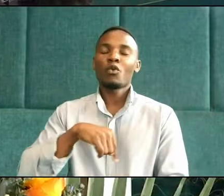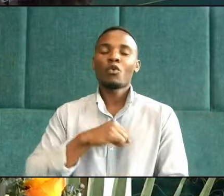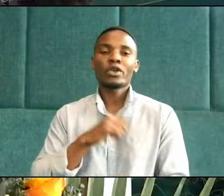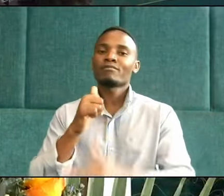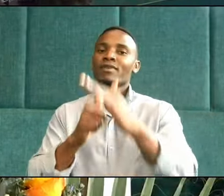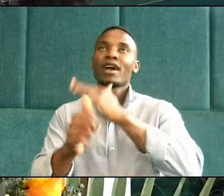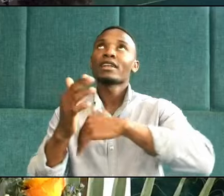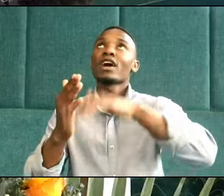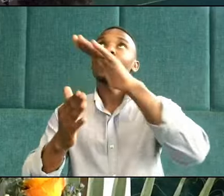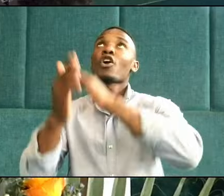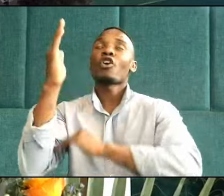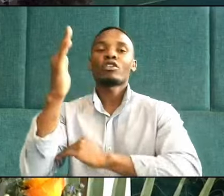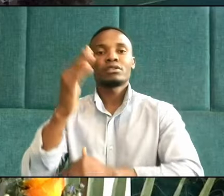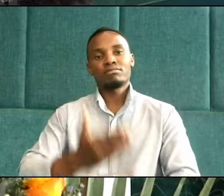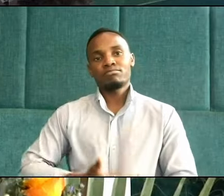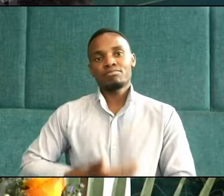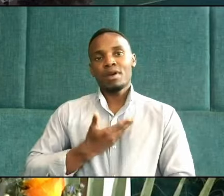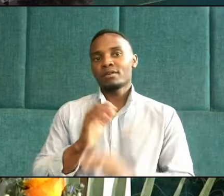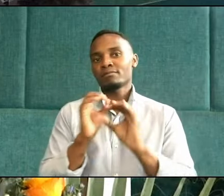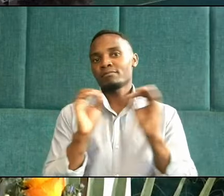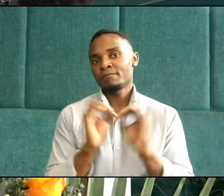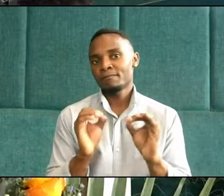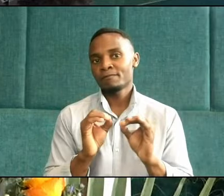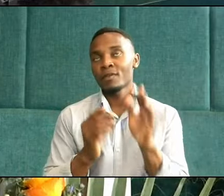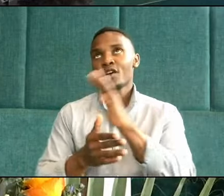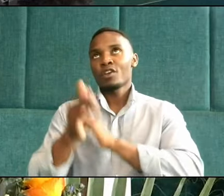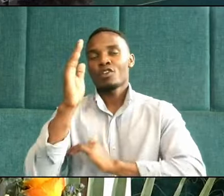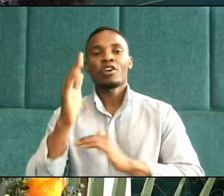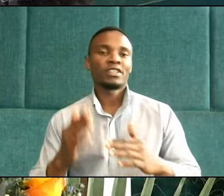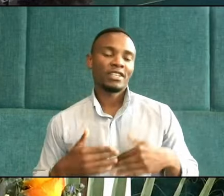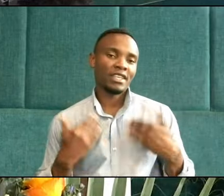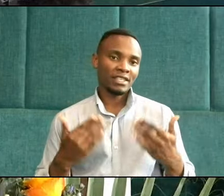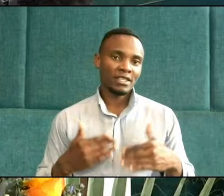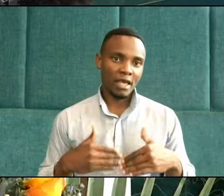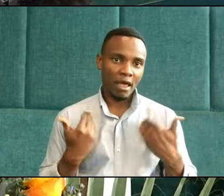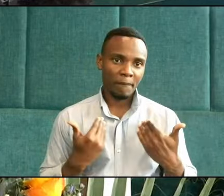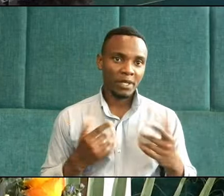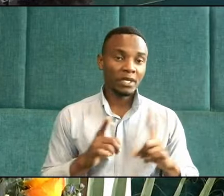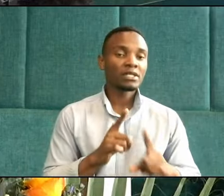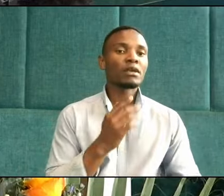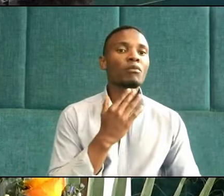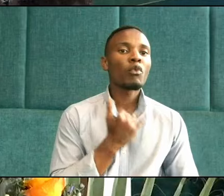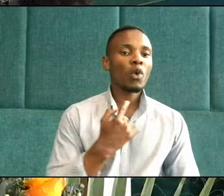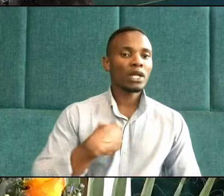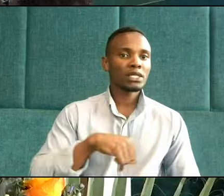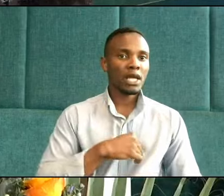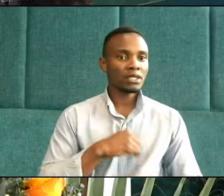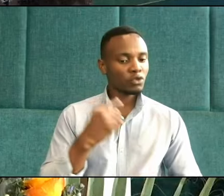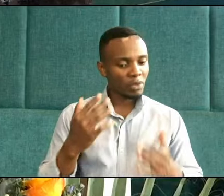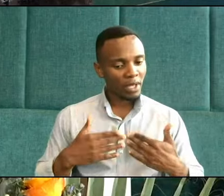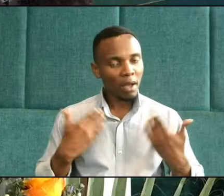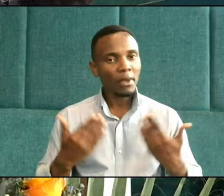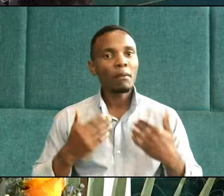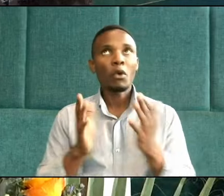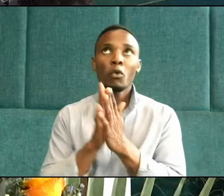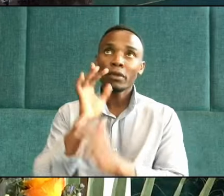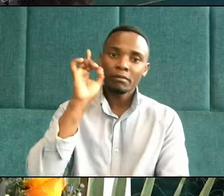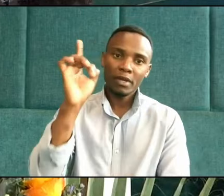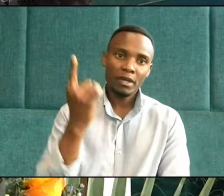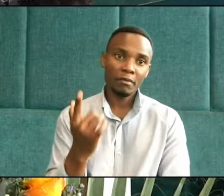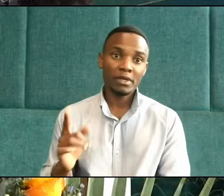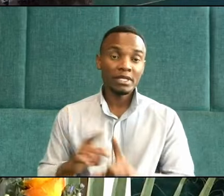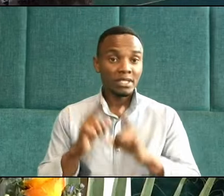wrath. God is happy with us, and he wants us to delight ourselves in him. And as